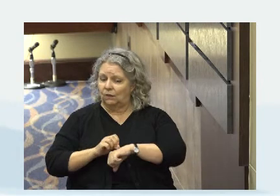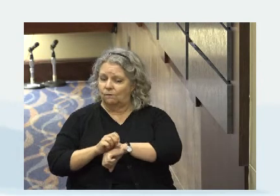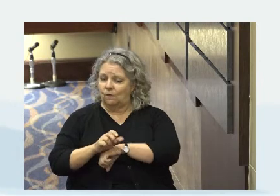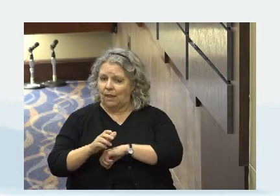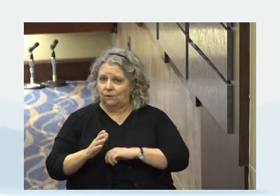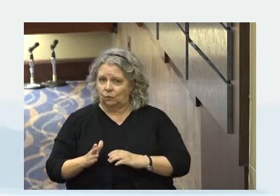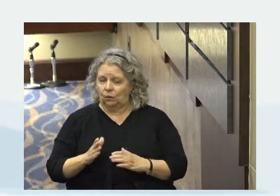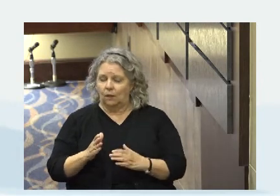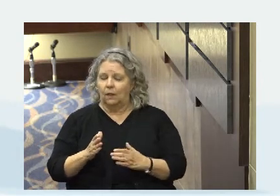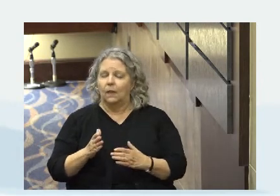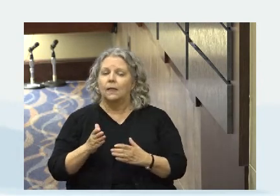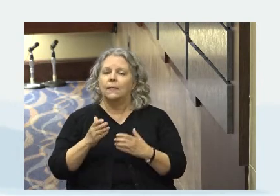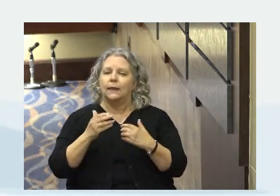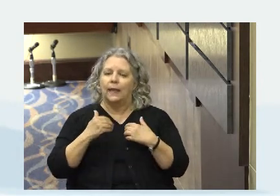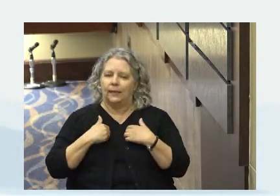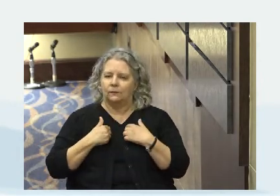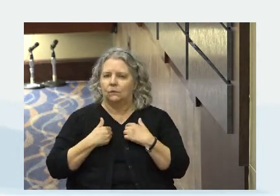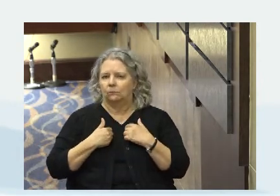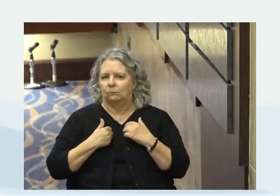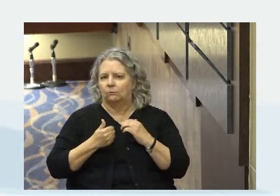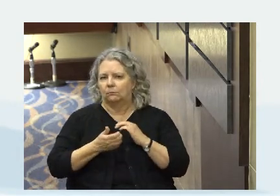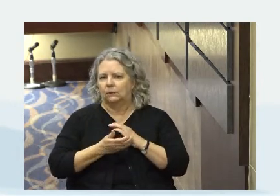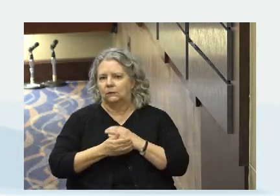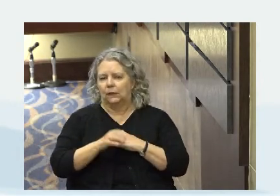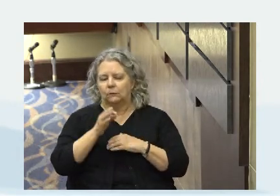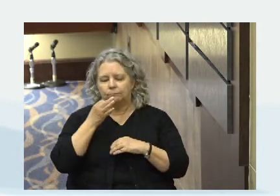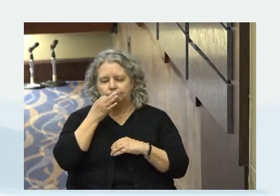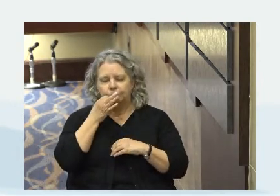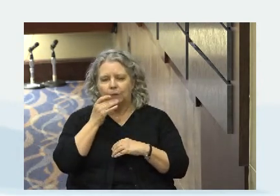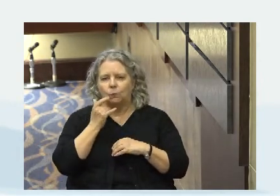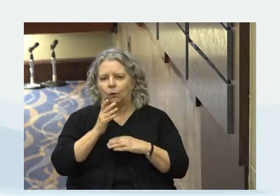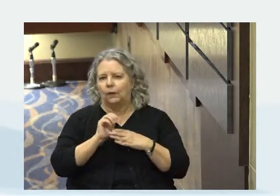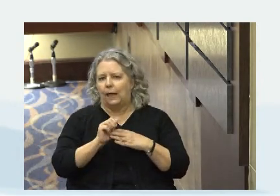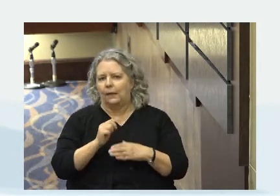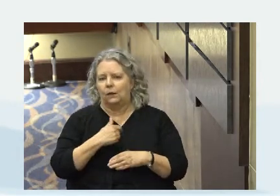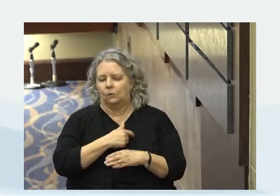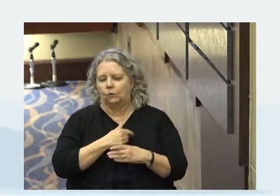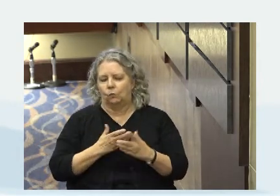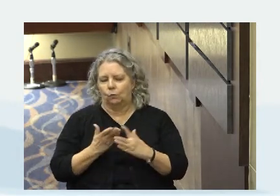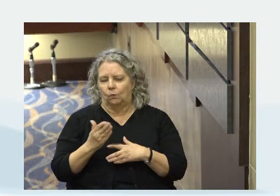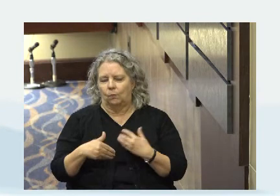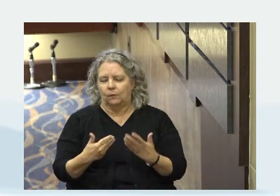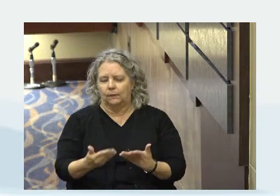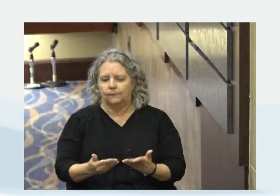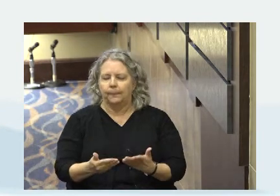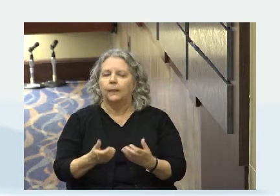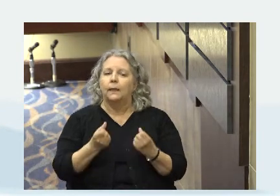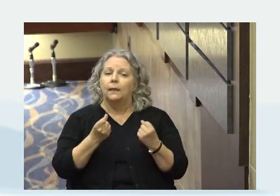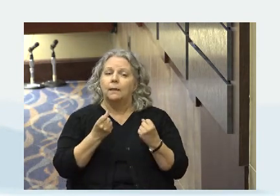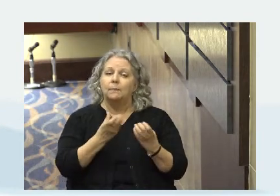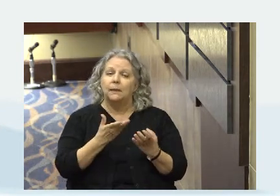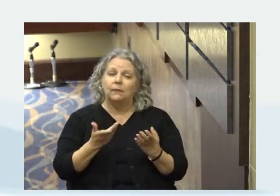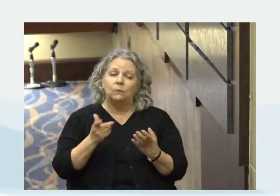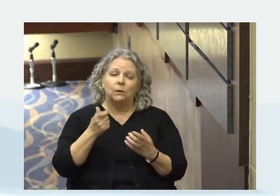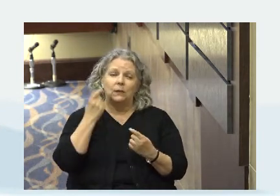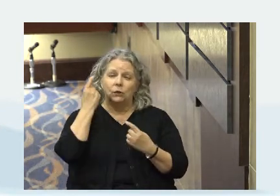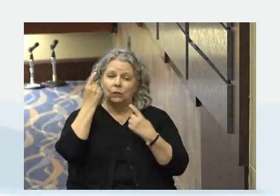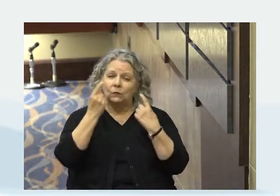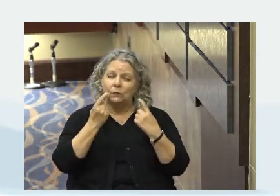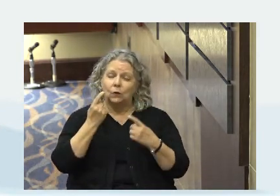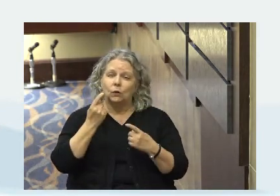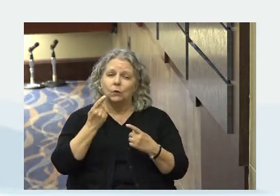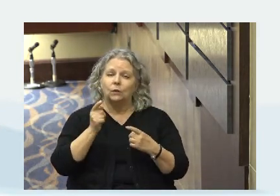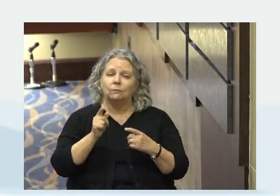help us, guide us through this process. There are a lot of things that we need to consider. As I mentioned before, the extent